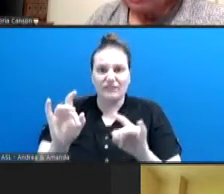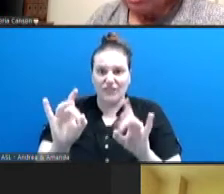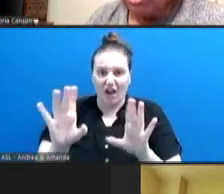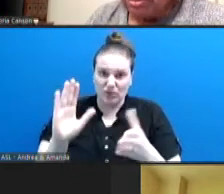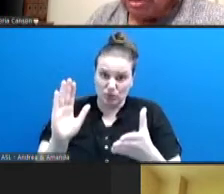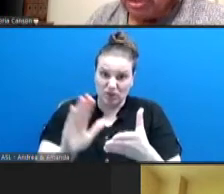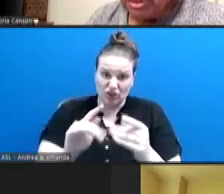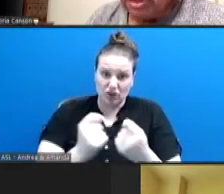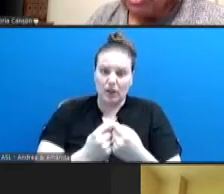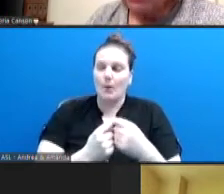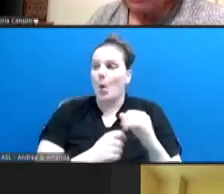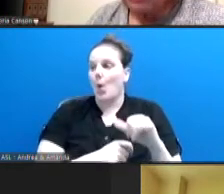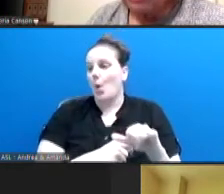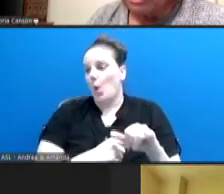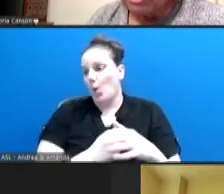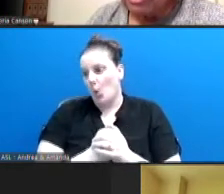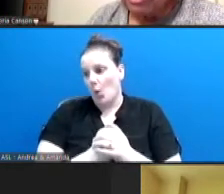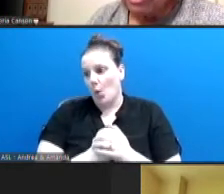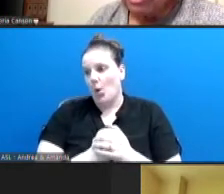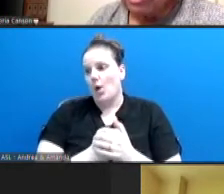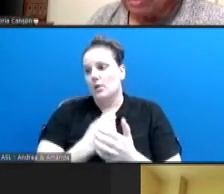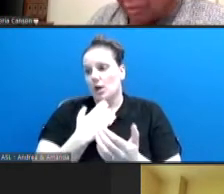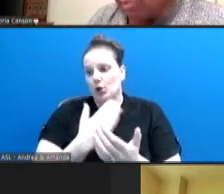Oh, good.